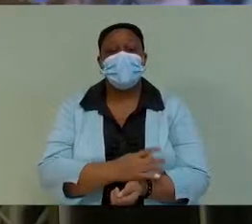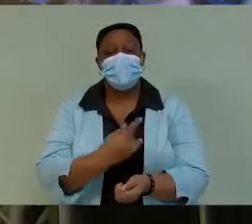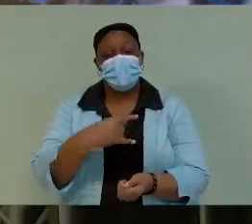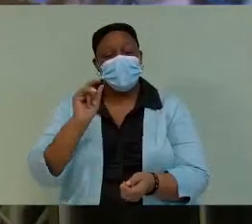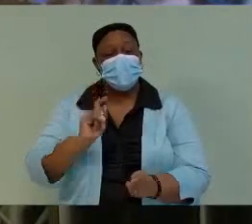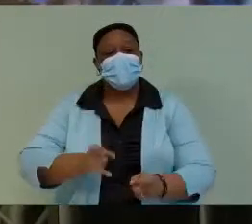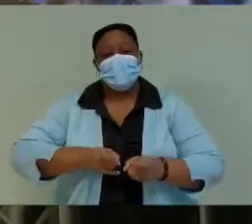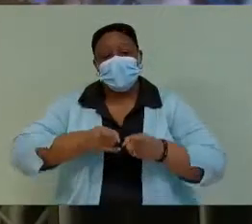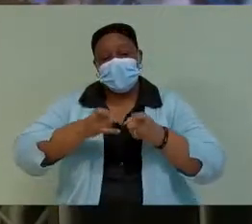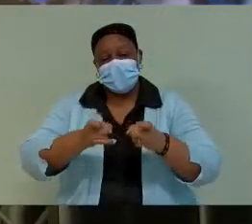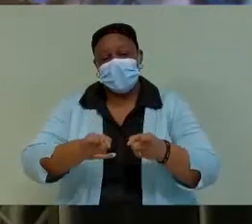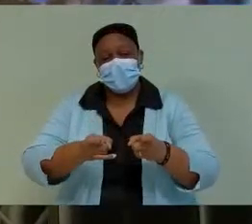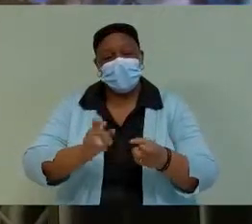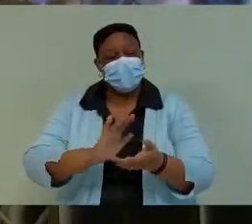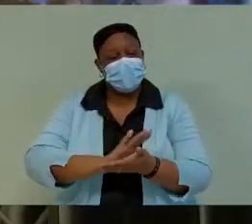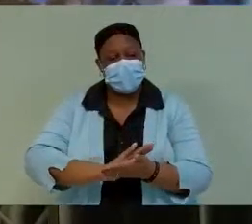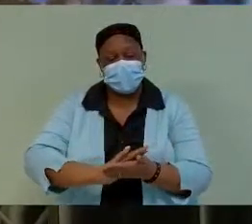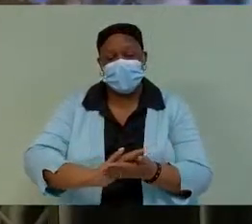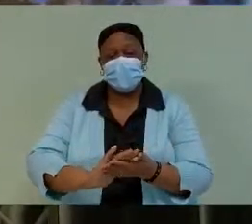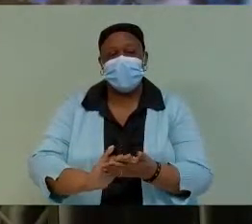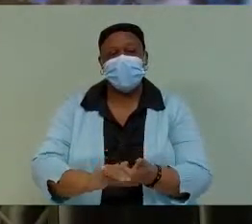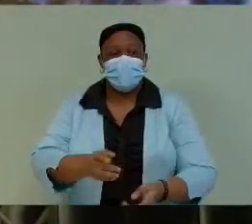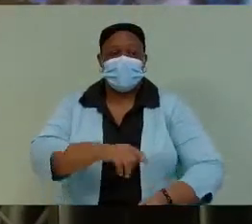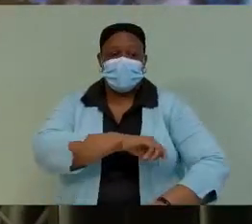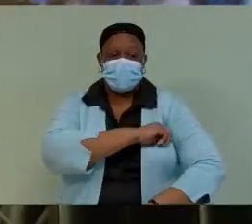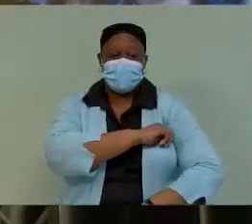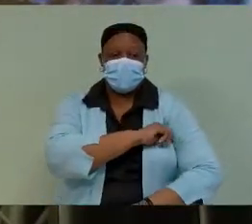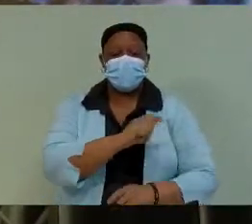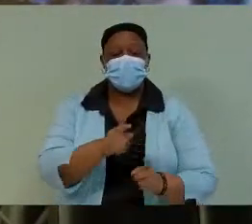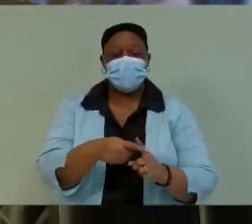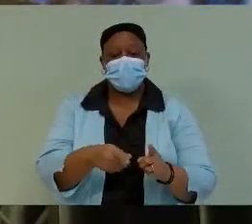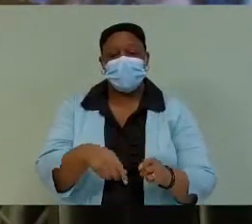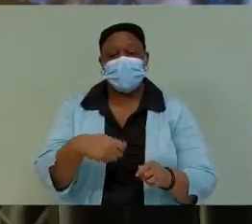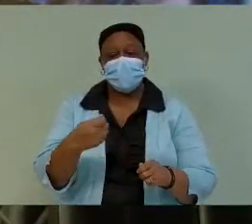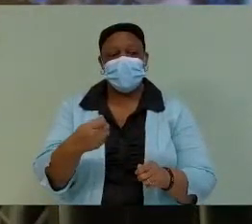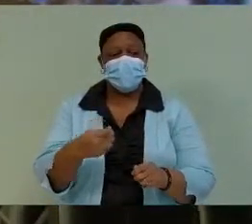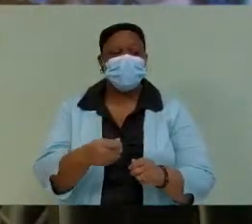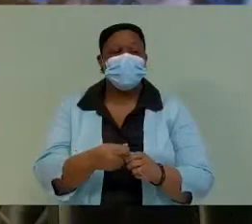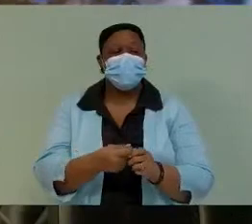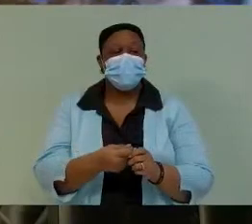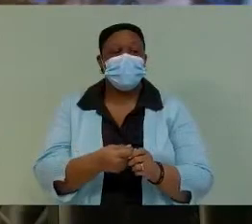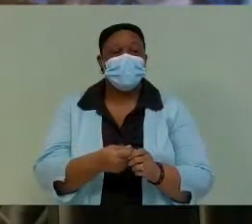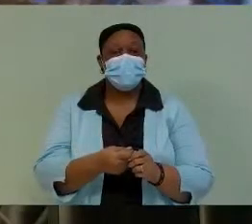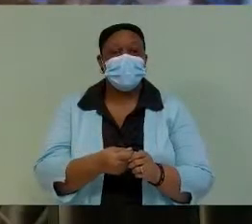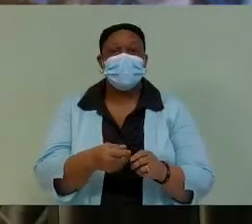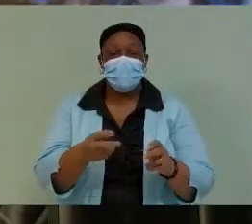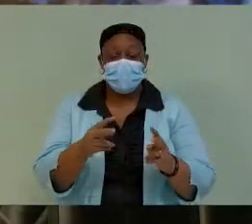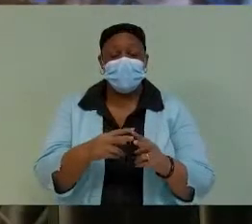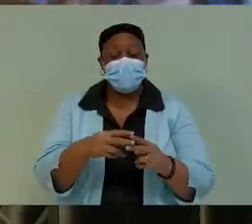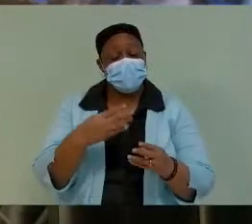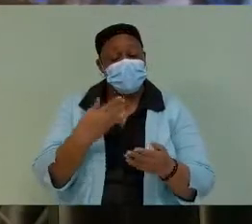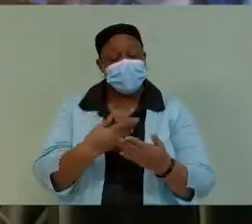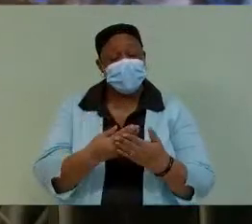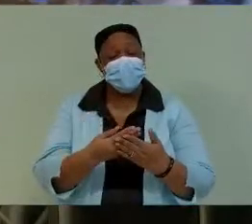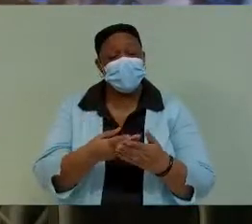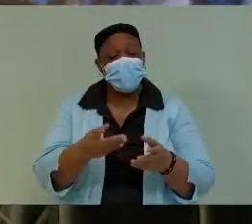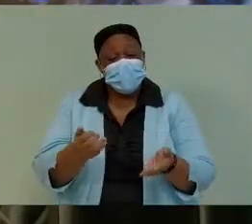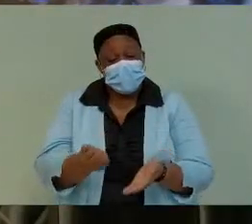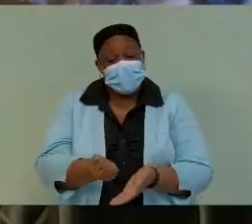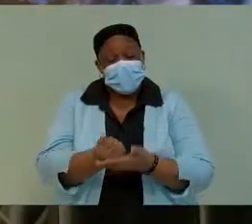kind donation of an infrared thermometer. This is going to come in very handy in terms of